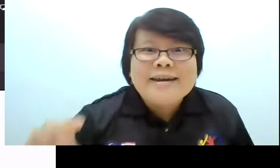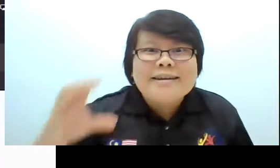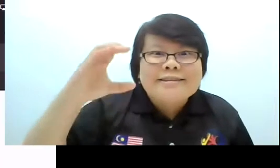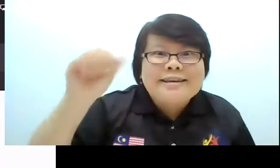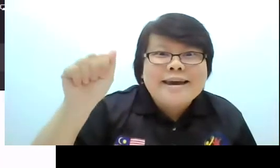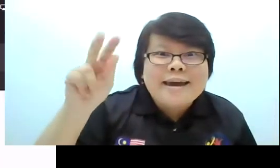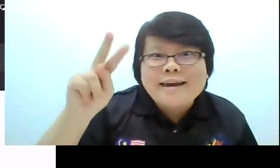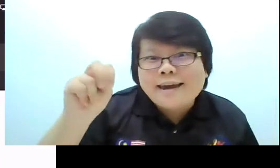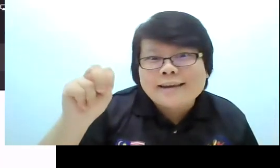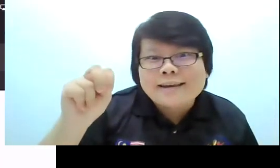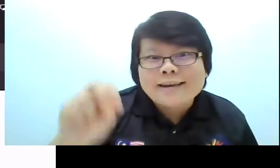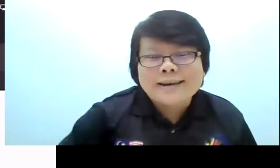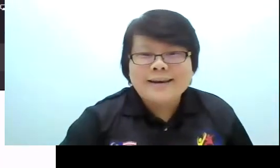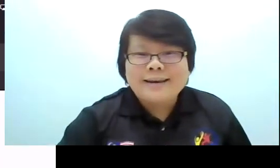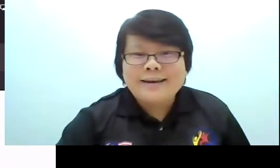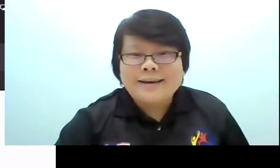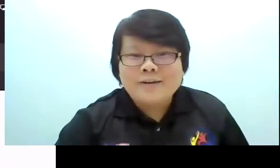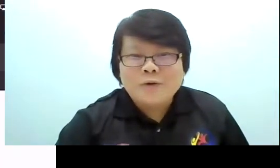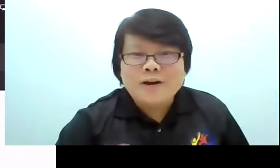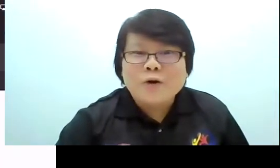Where is C-A-N?